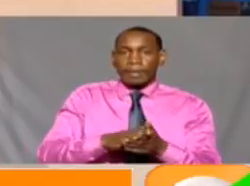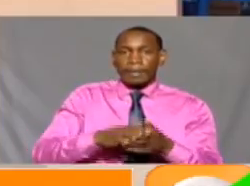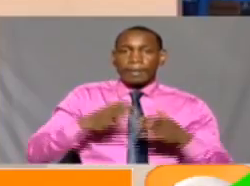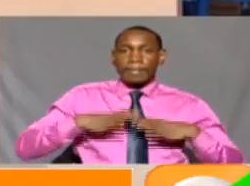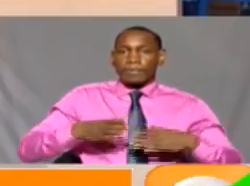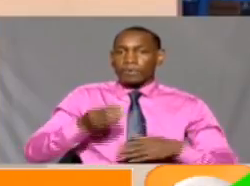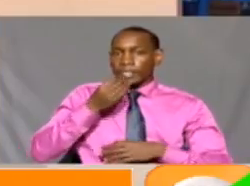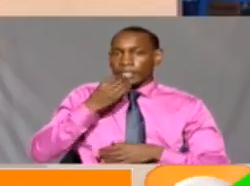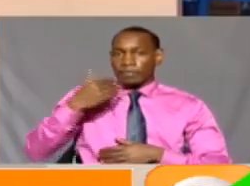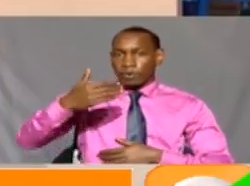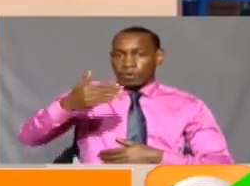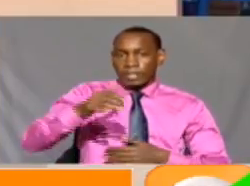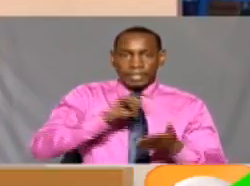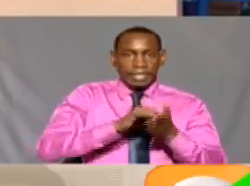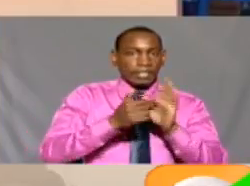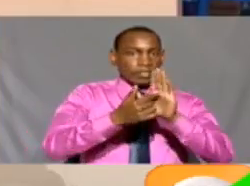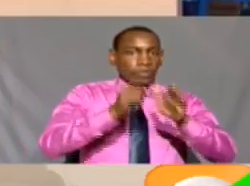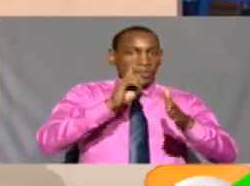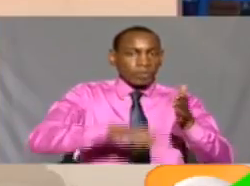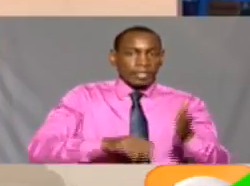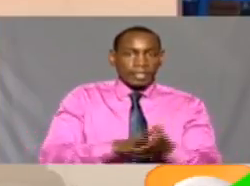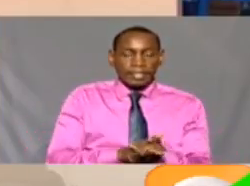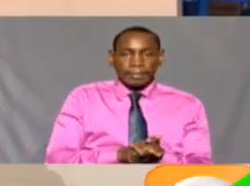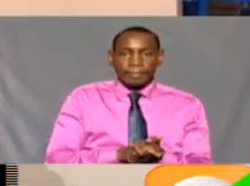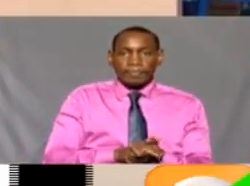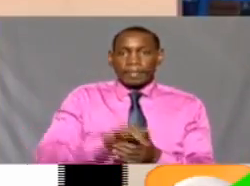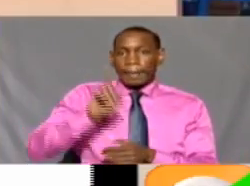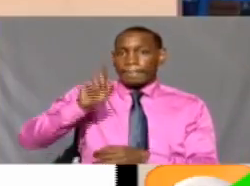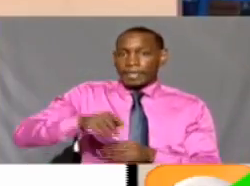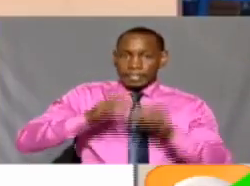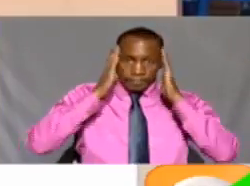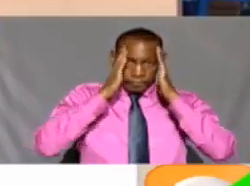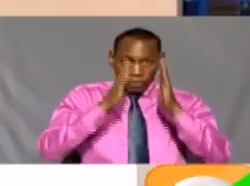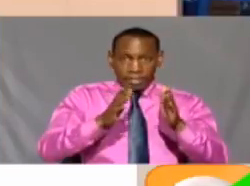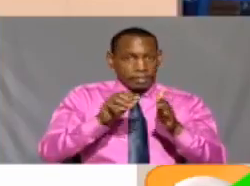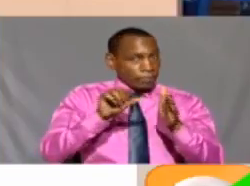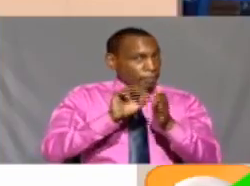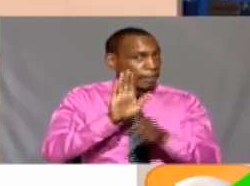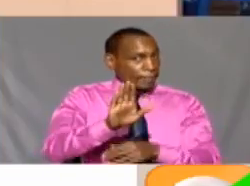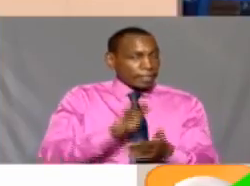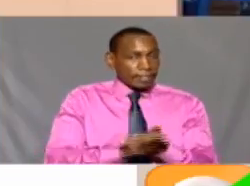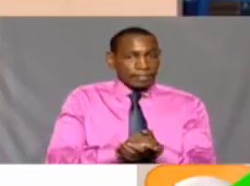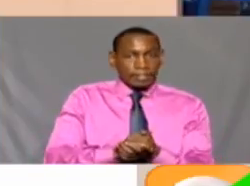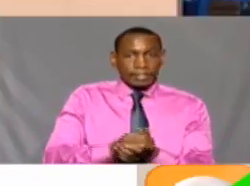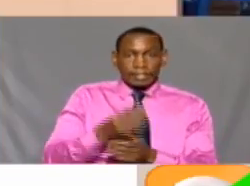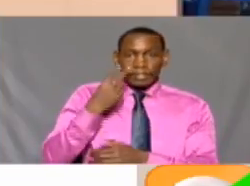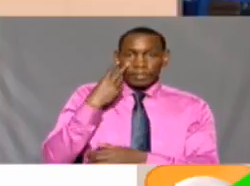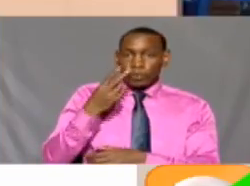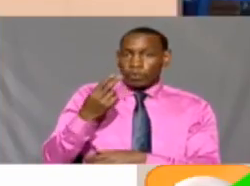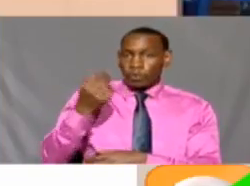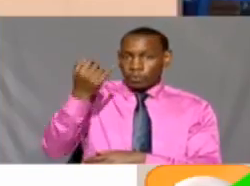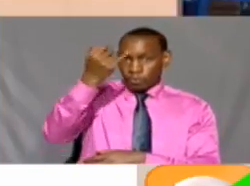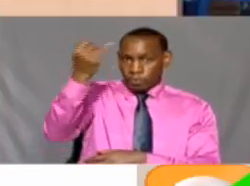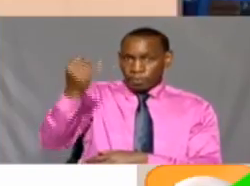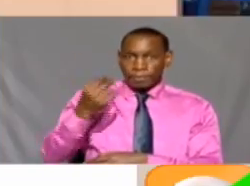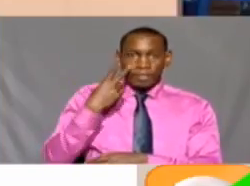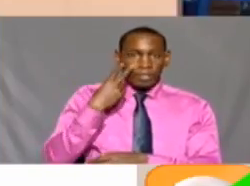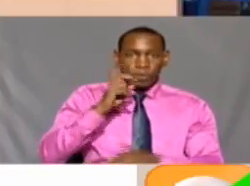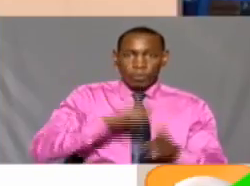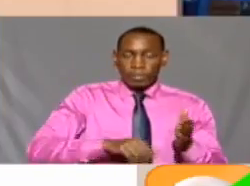Yes. So that actually shows that we actually need to pay attention to this. Actually, when you look at your map, one of the things that you notice is